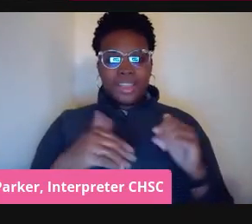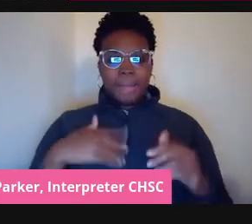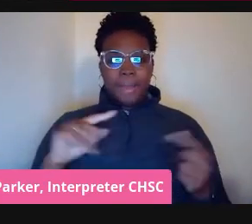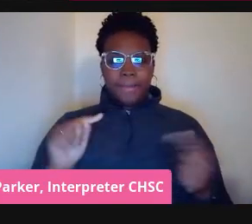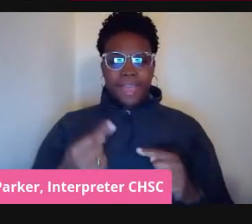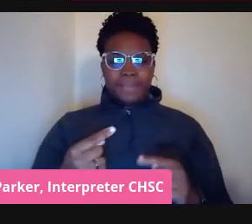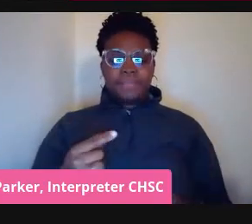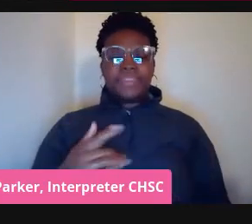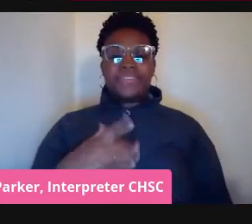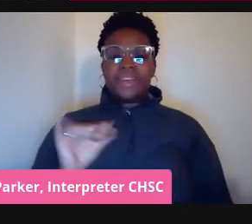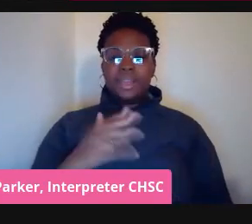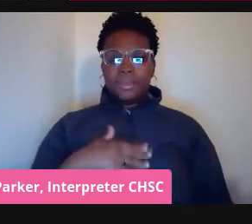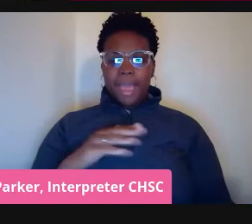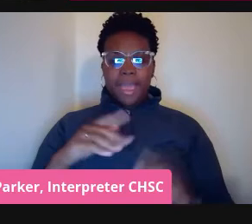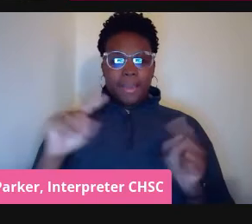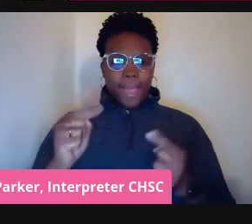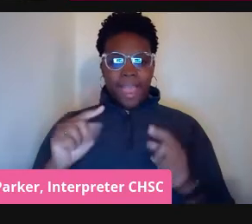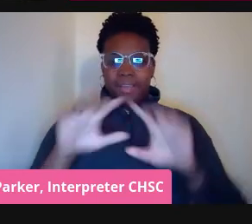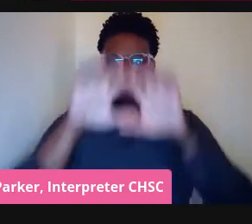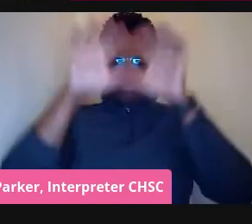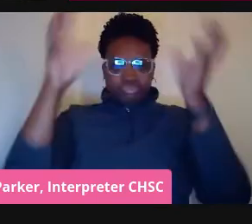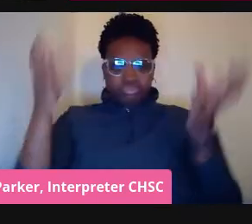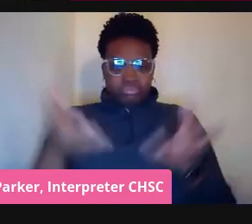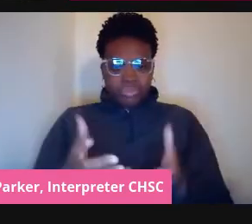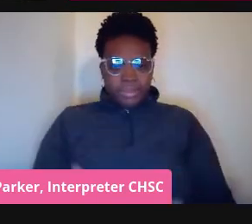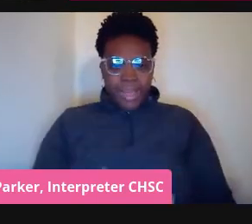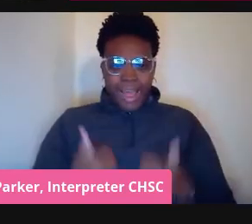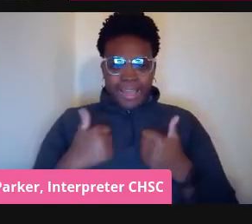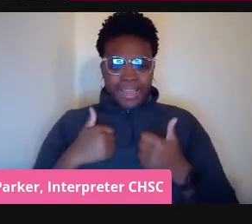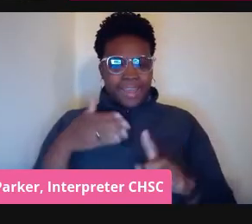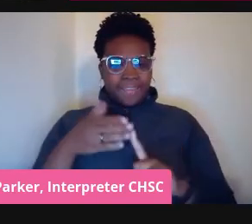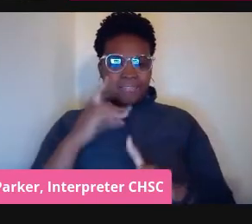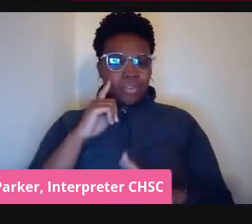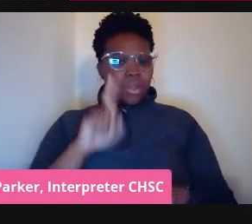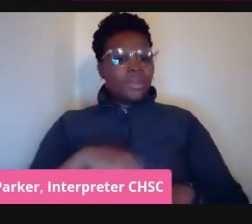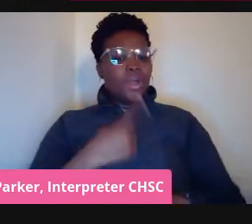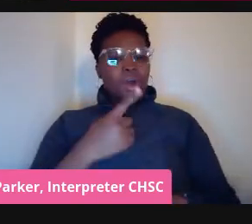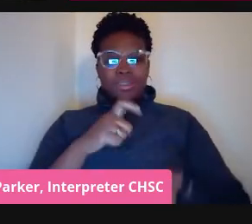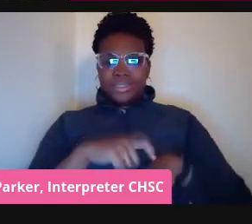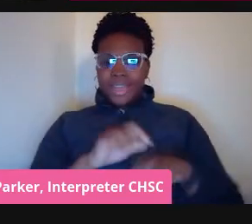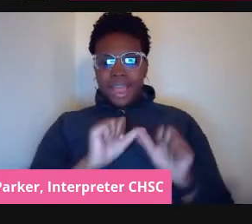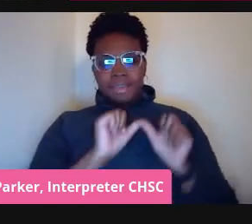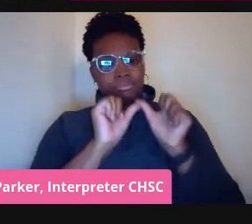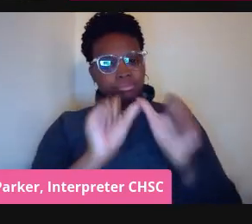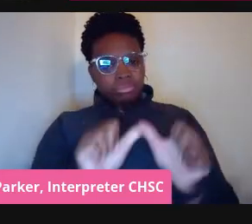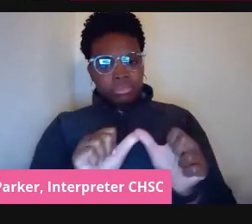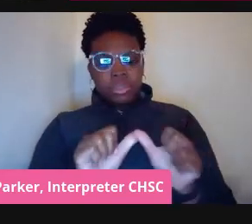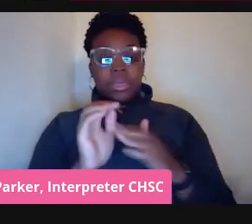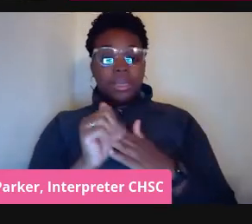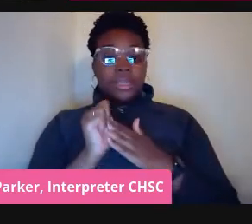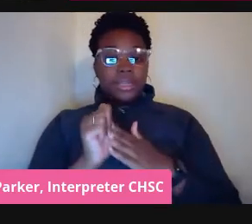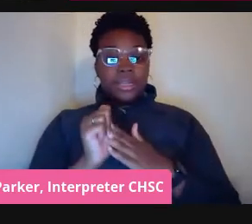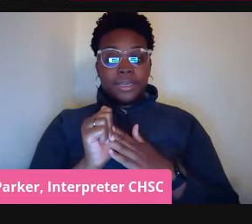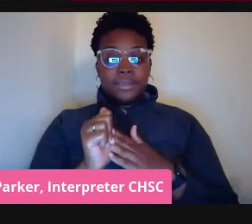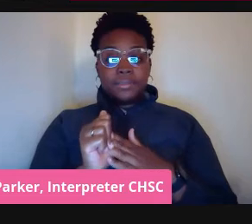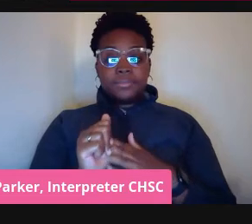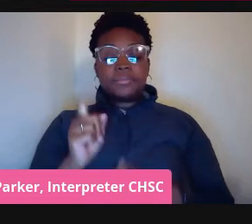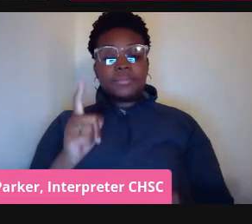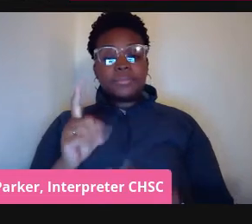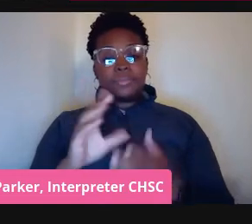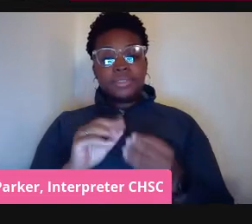felt like my pain just surrounded my life for so long. So, you know, leading up through, I